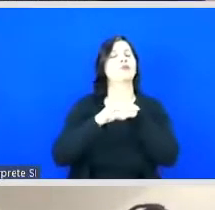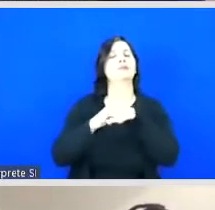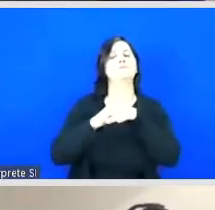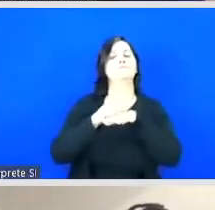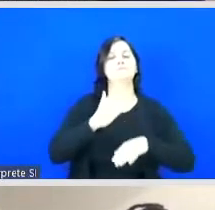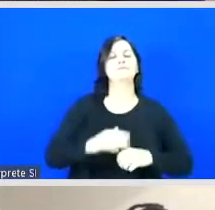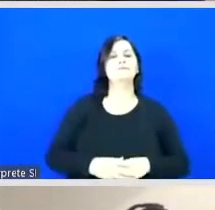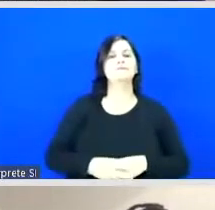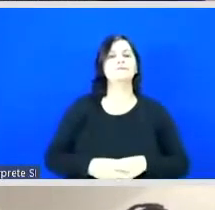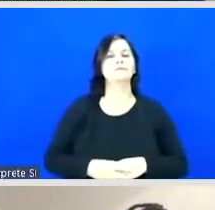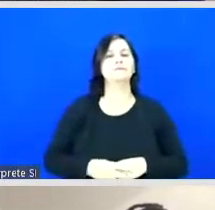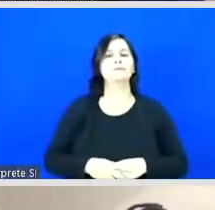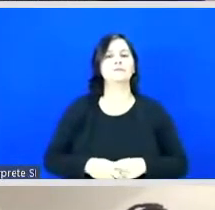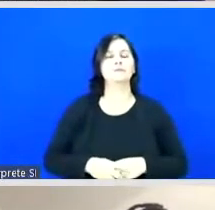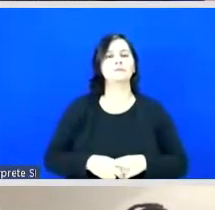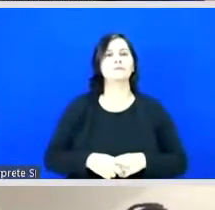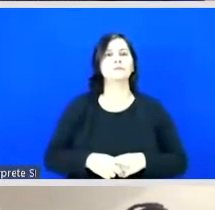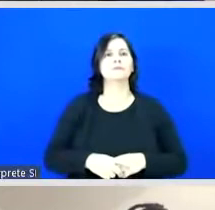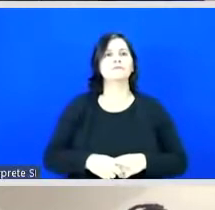I can speak for what